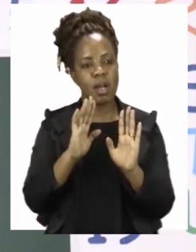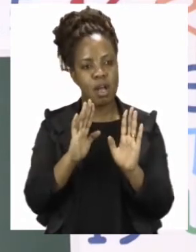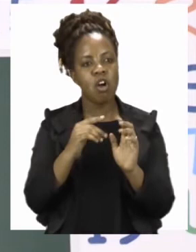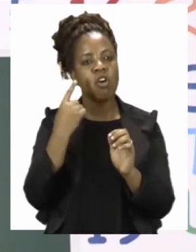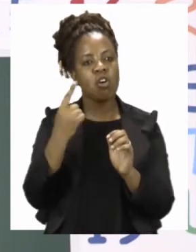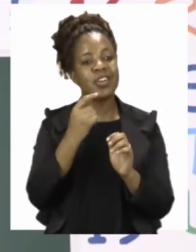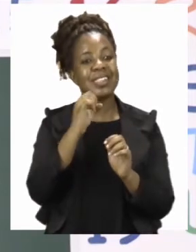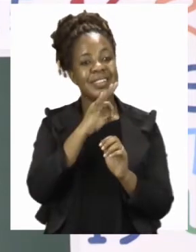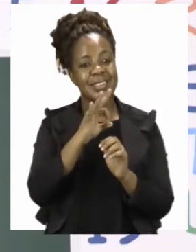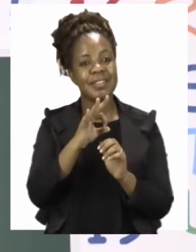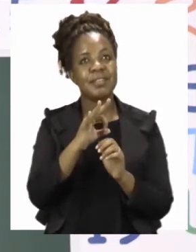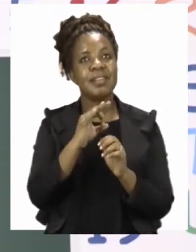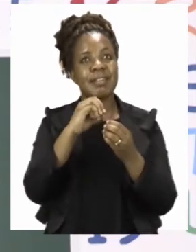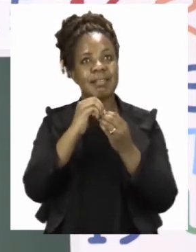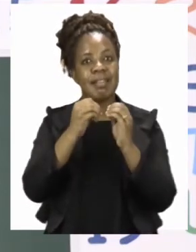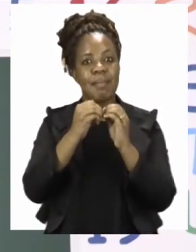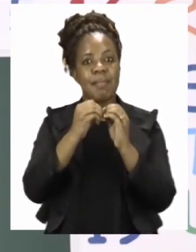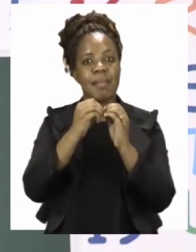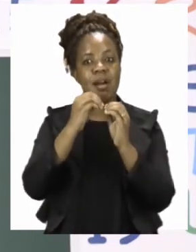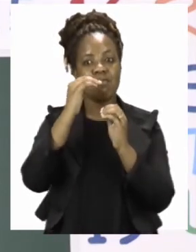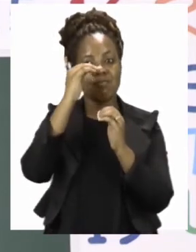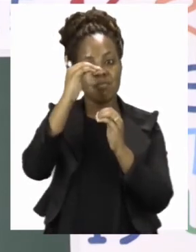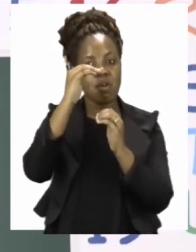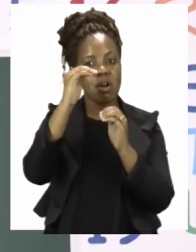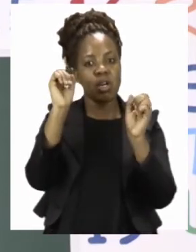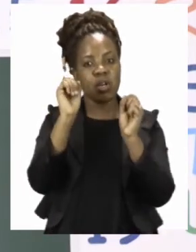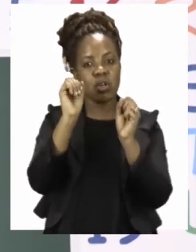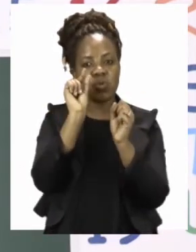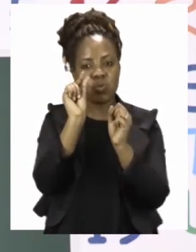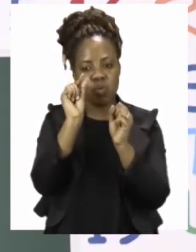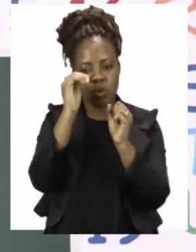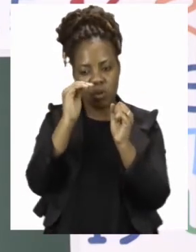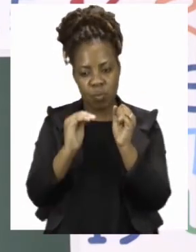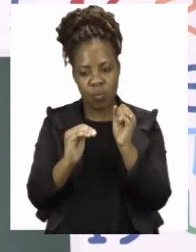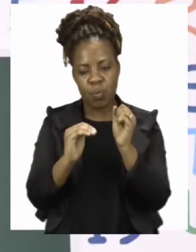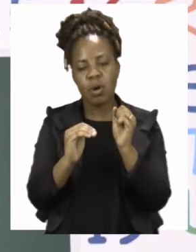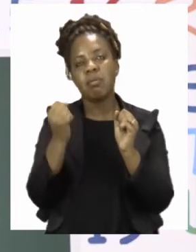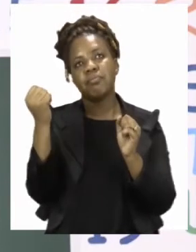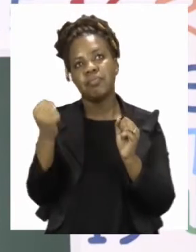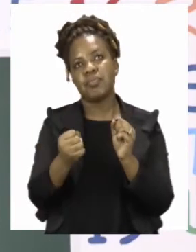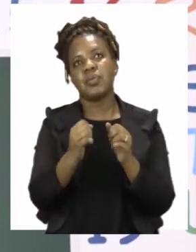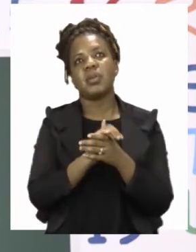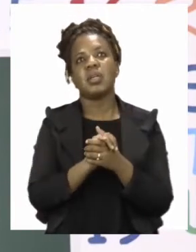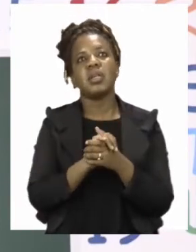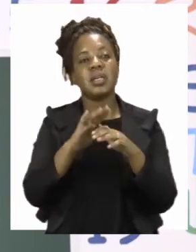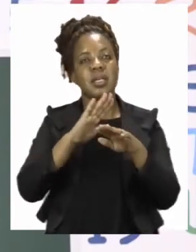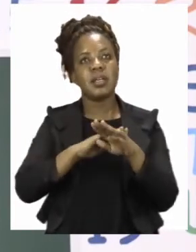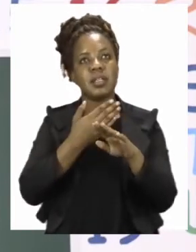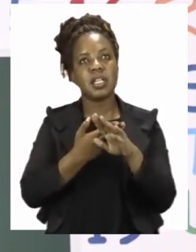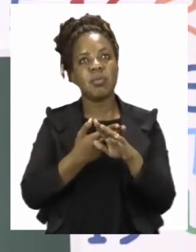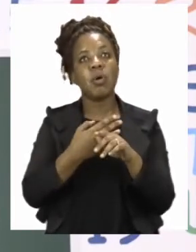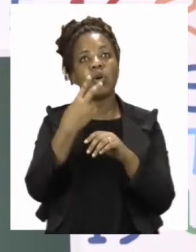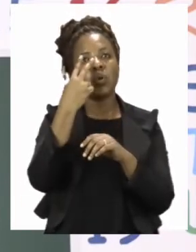remember, we took 1 from his bag, so it is no longer 8, but 7. So let's